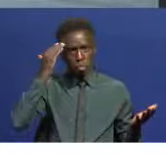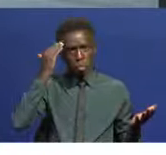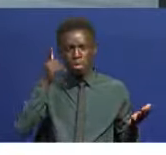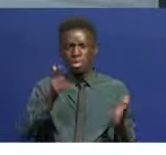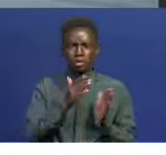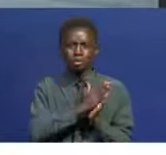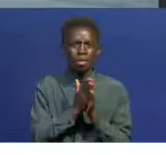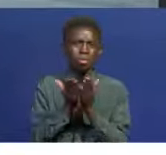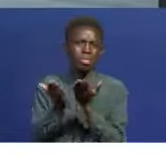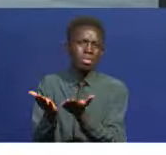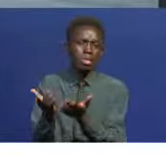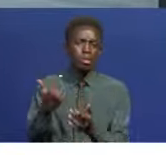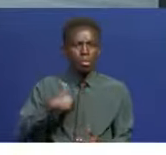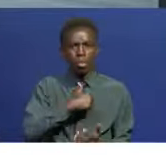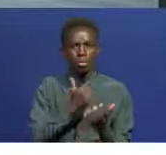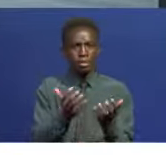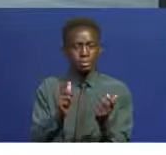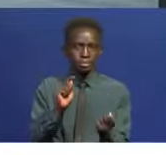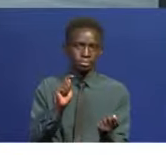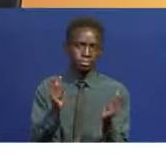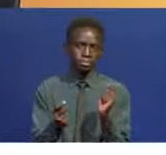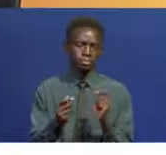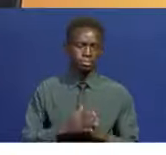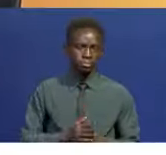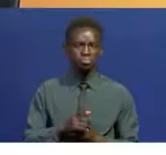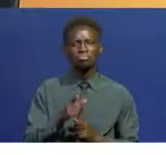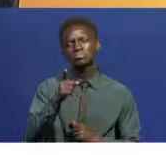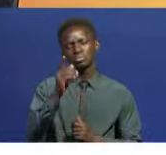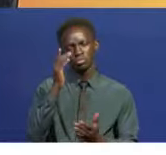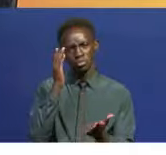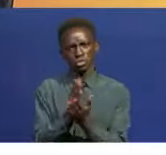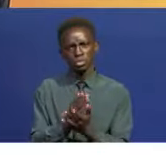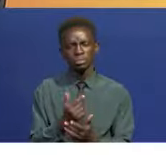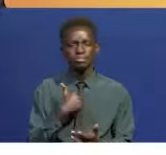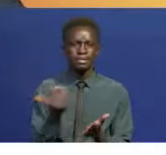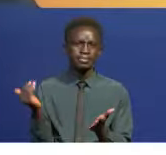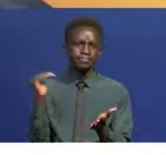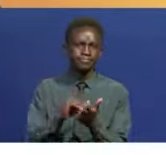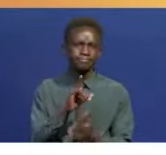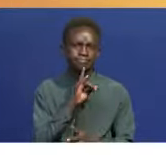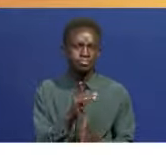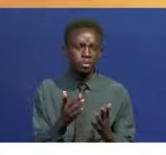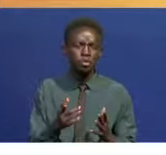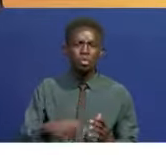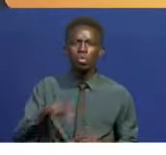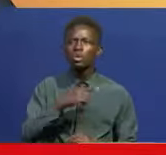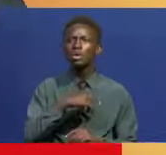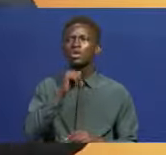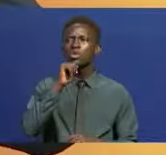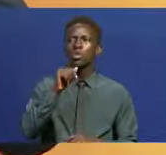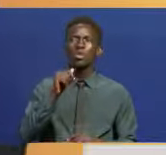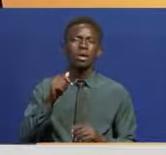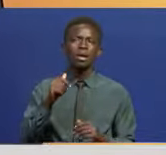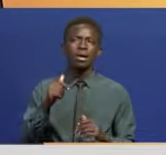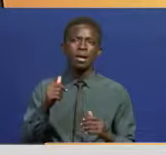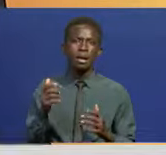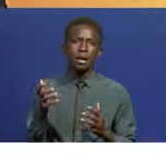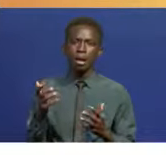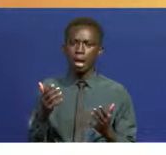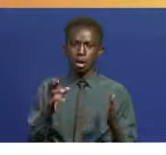We need to change that. That is true, Ben, and I want to again say we should not have a regulation that is bringing more